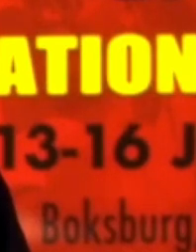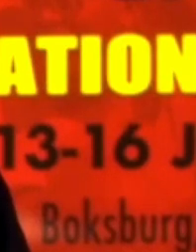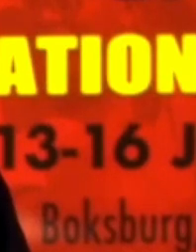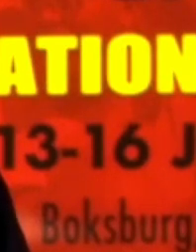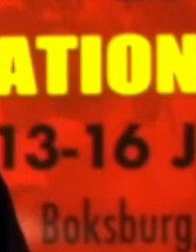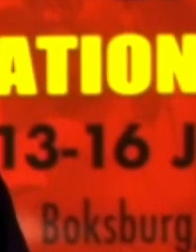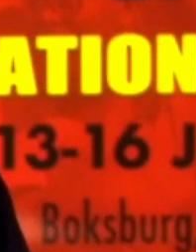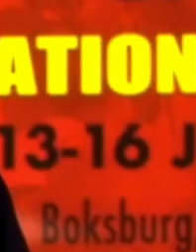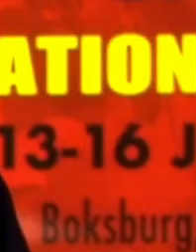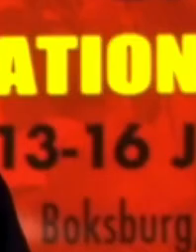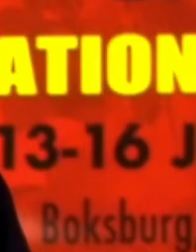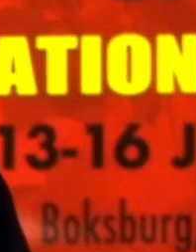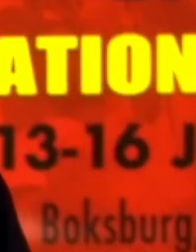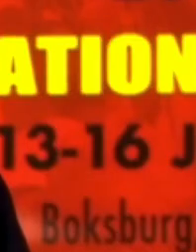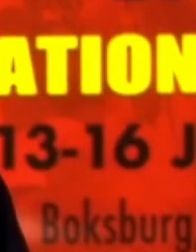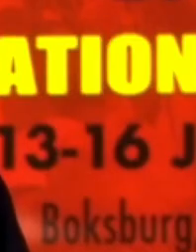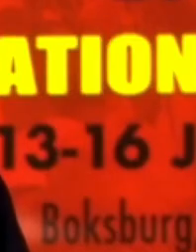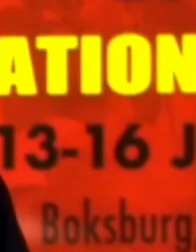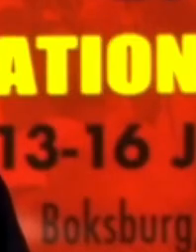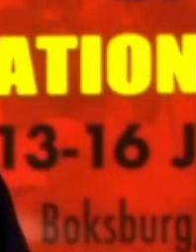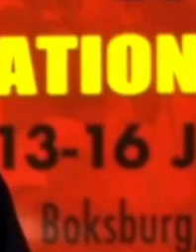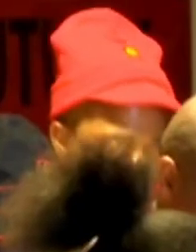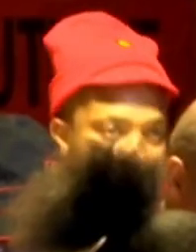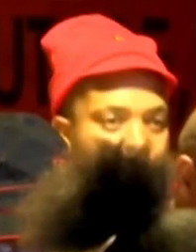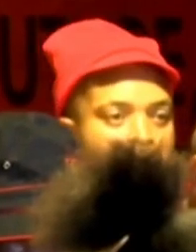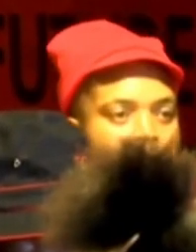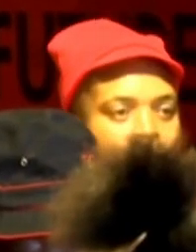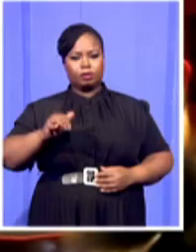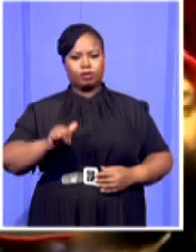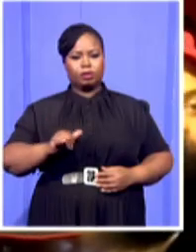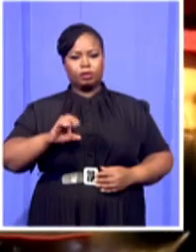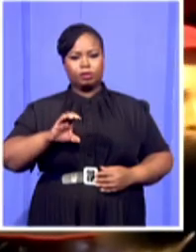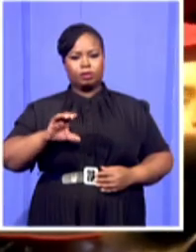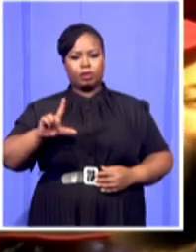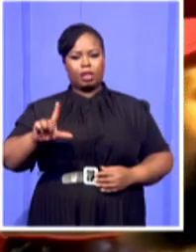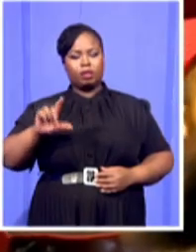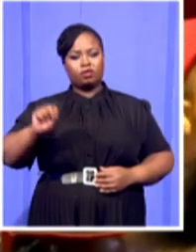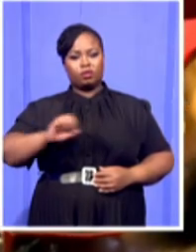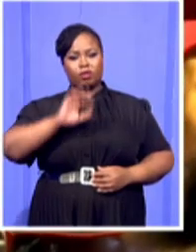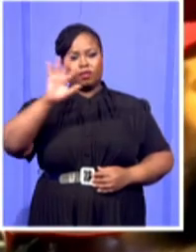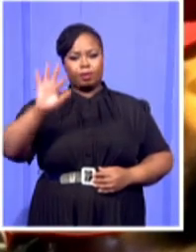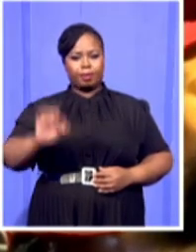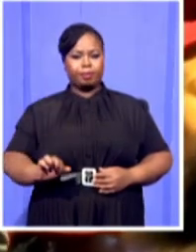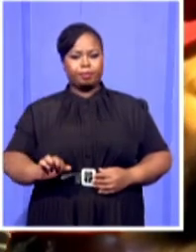From the 10th province, which is the Young Communist League of South Africa.